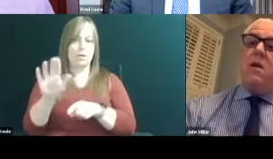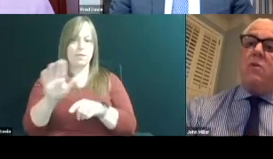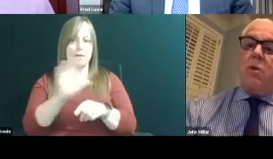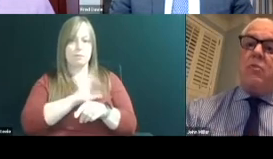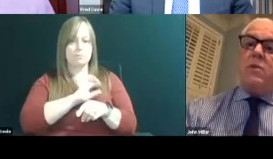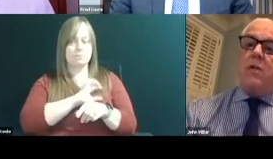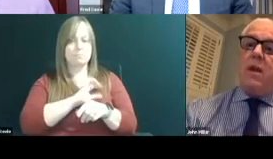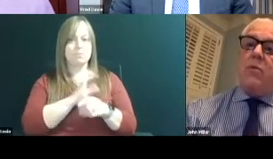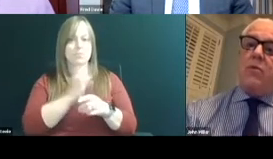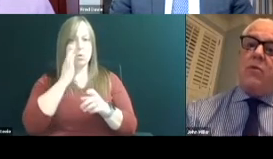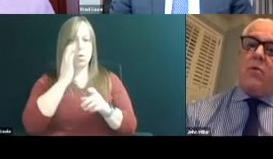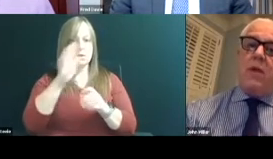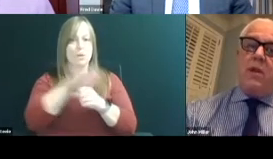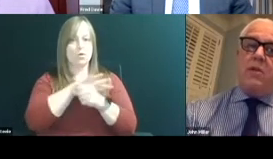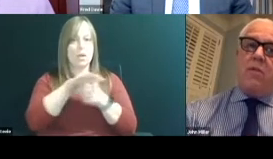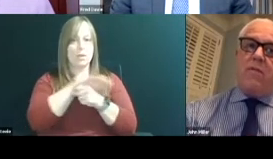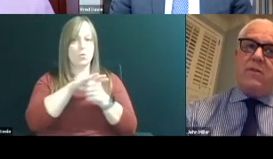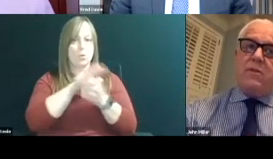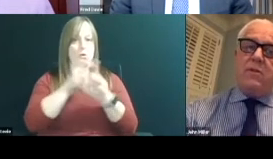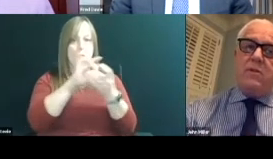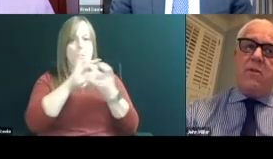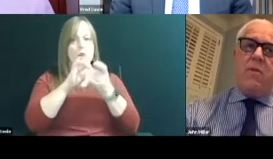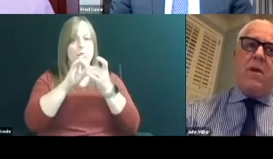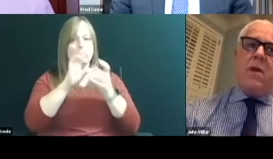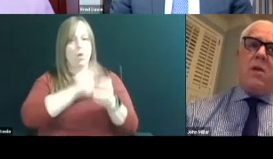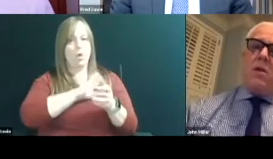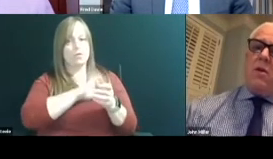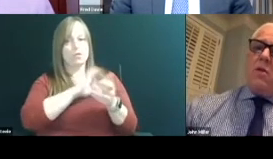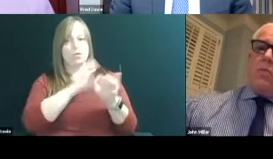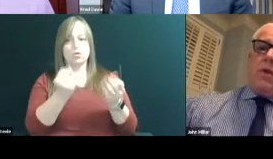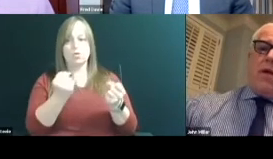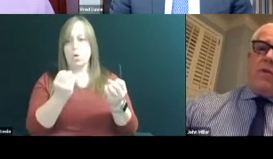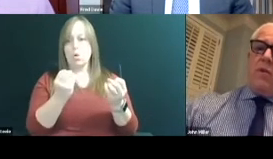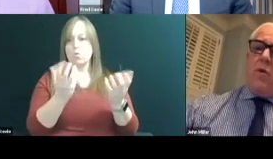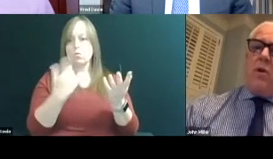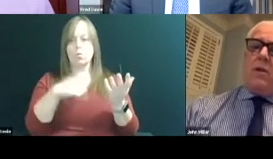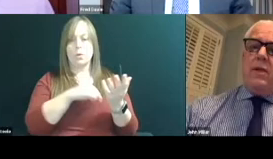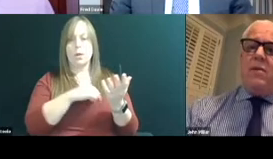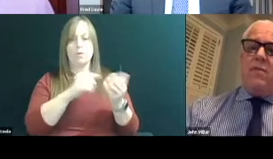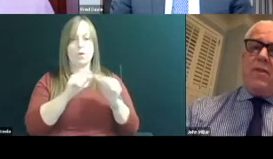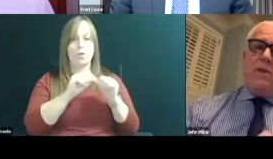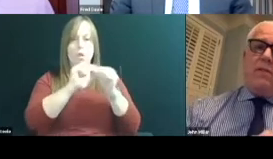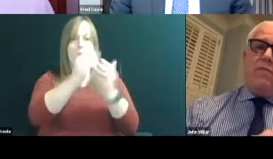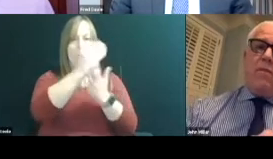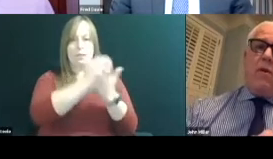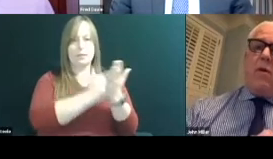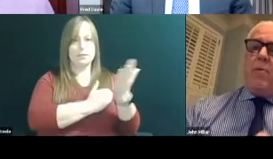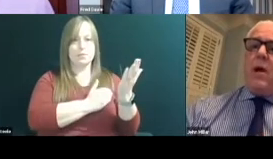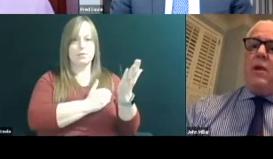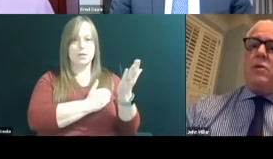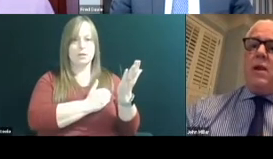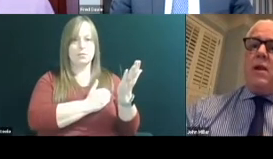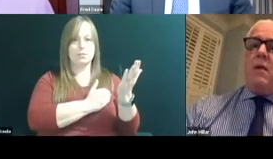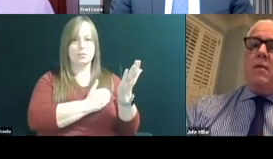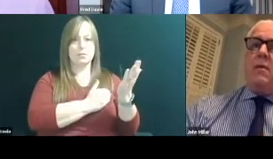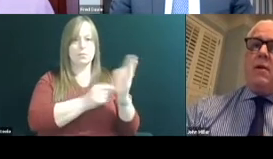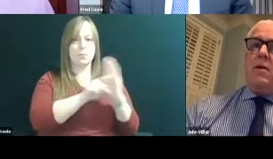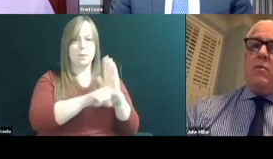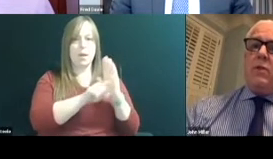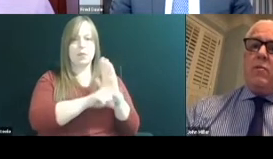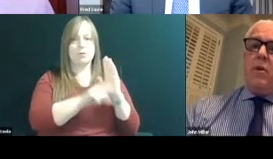precinct knows their neighborhood coordination officers. So we have a long list of things, from our bias